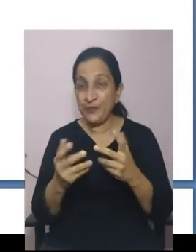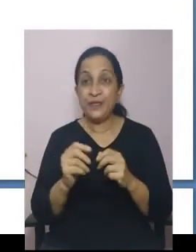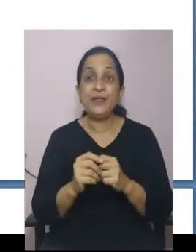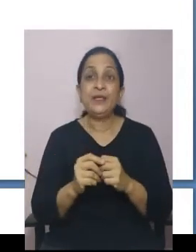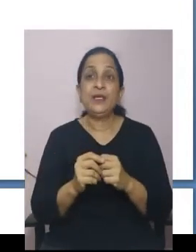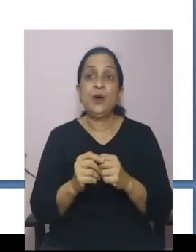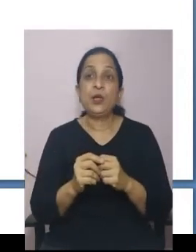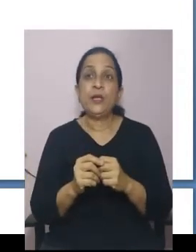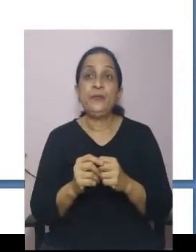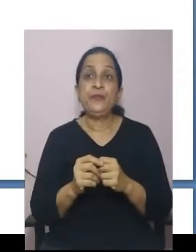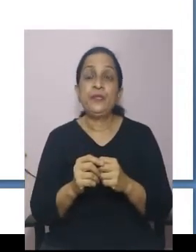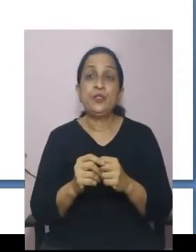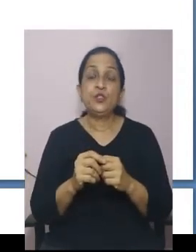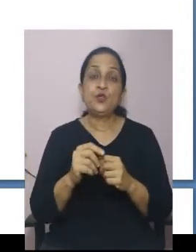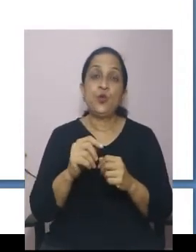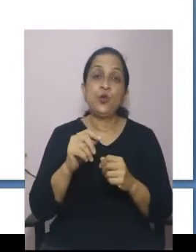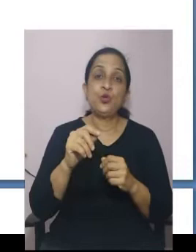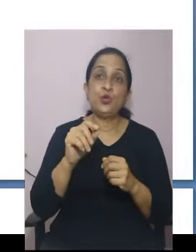These